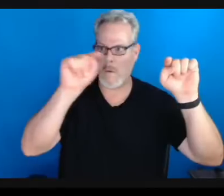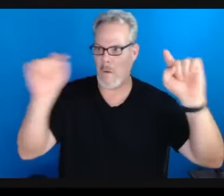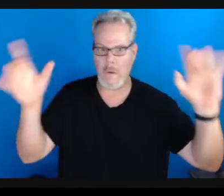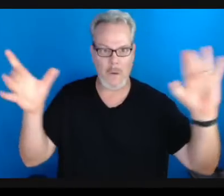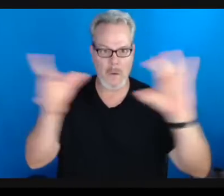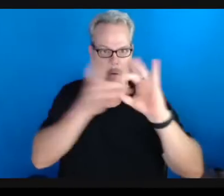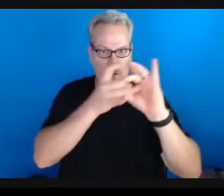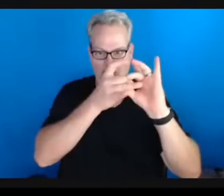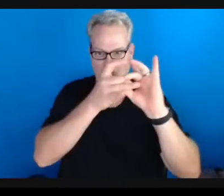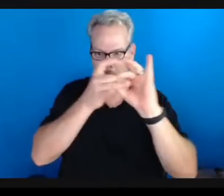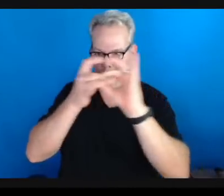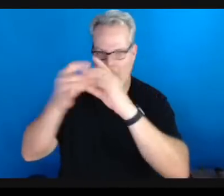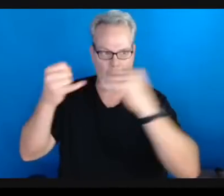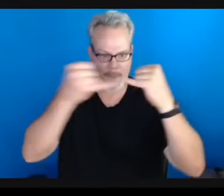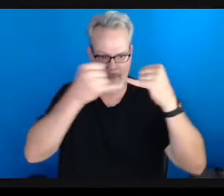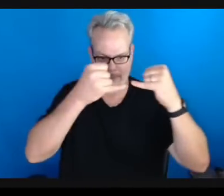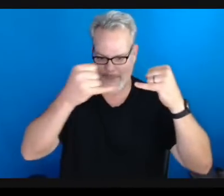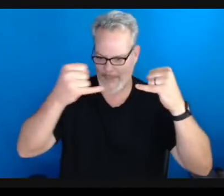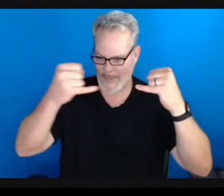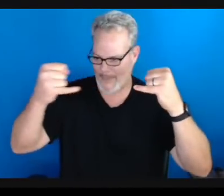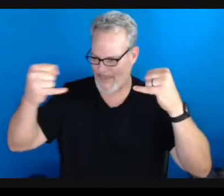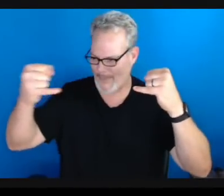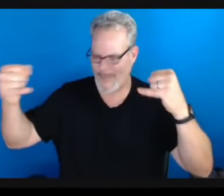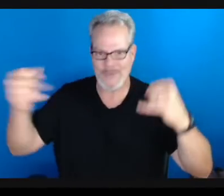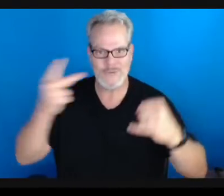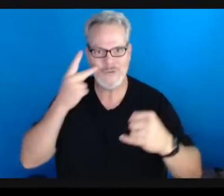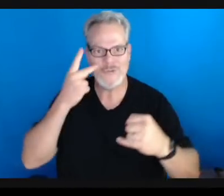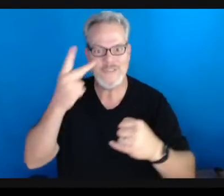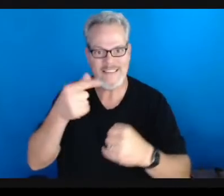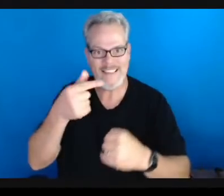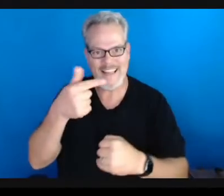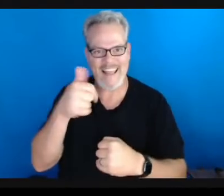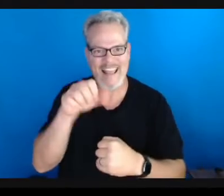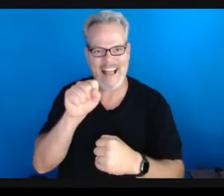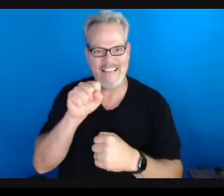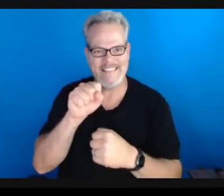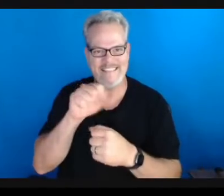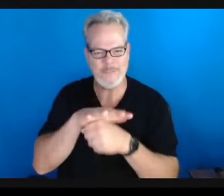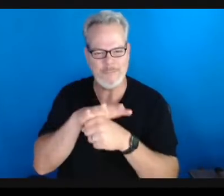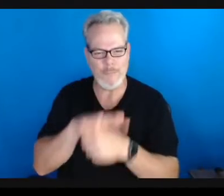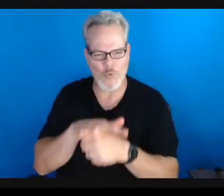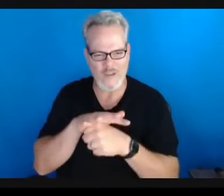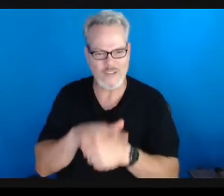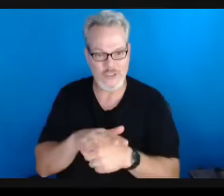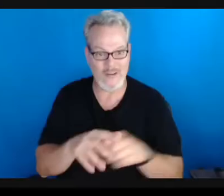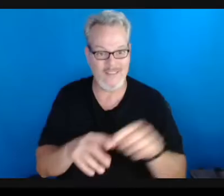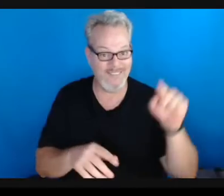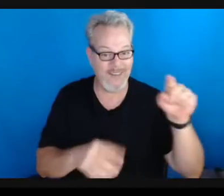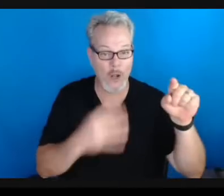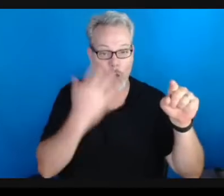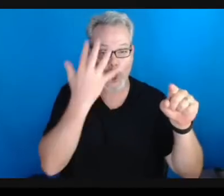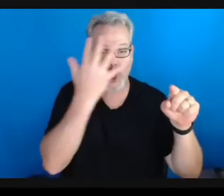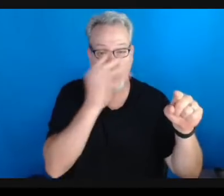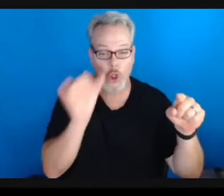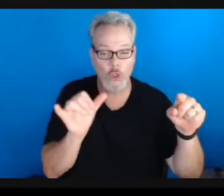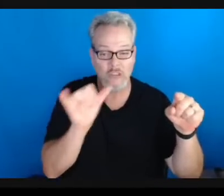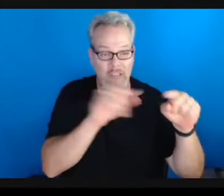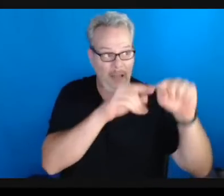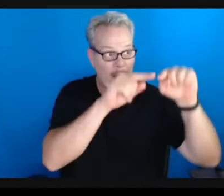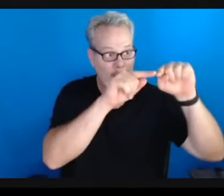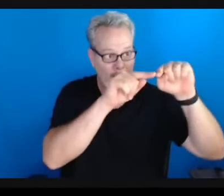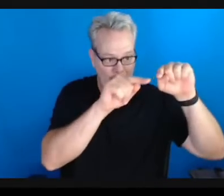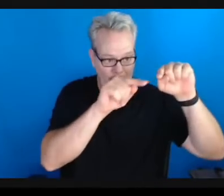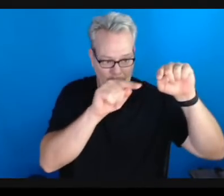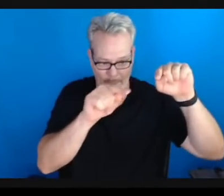gathering enough gas pressure to cause the fountains. You can see we're north 17. It looks like it was coming down overall,